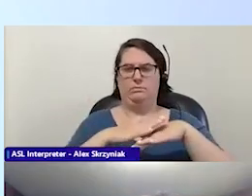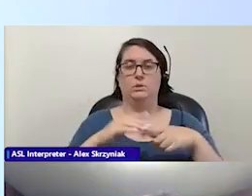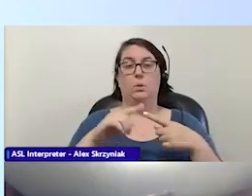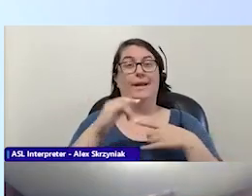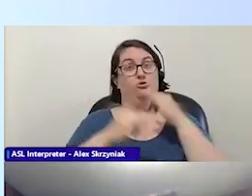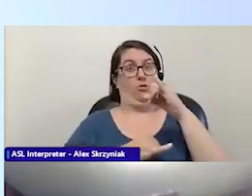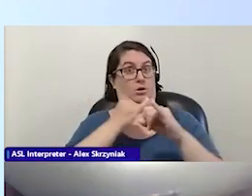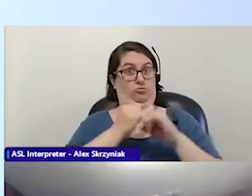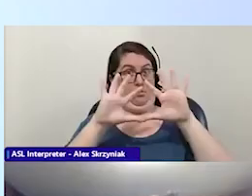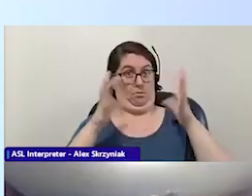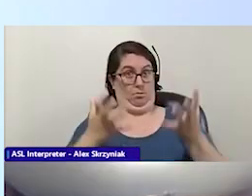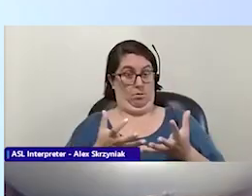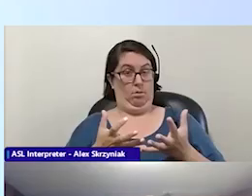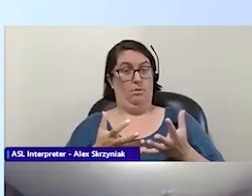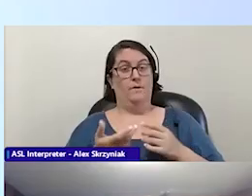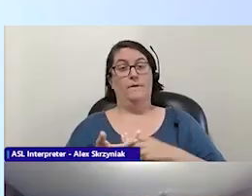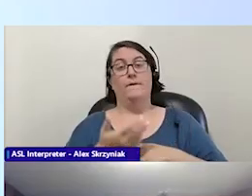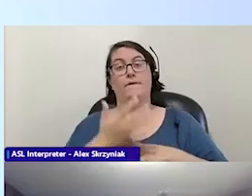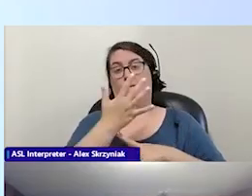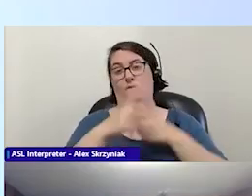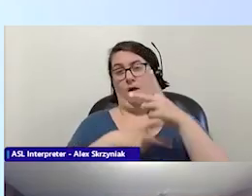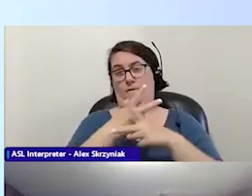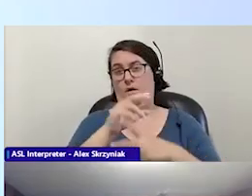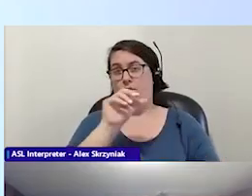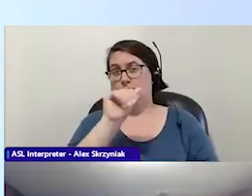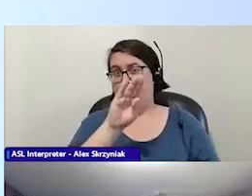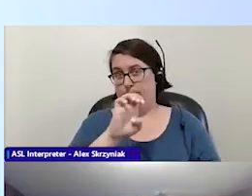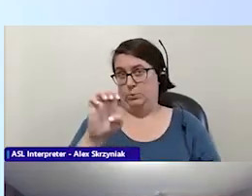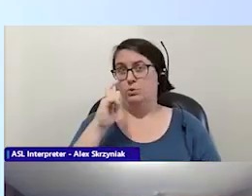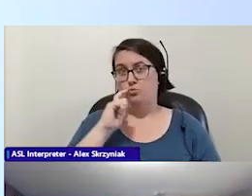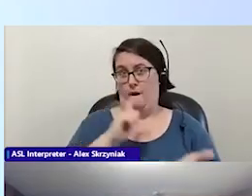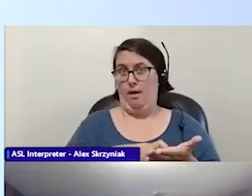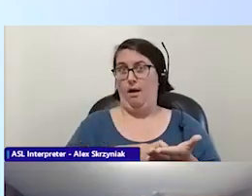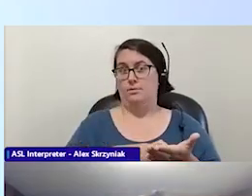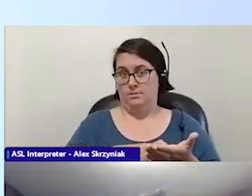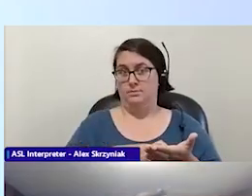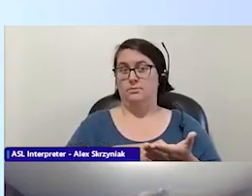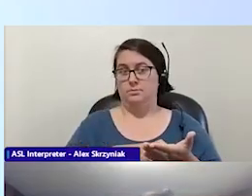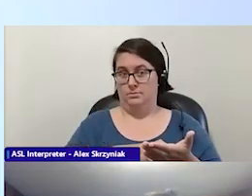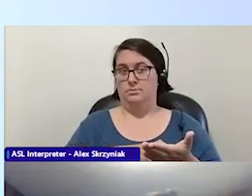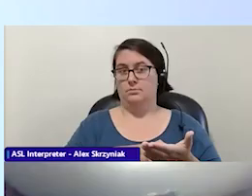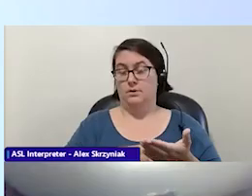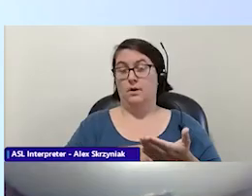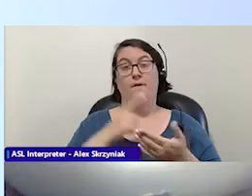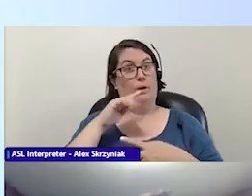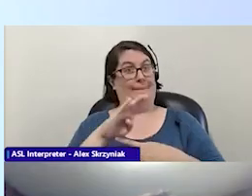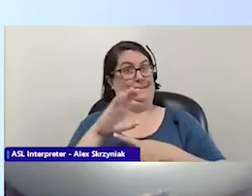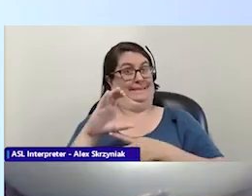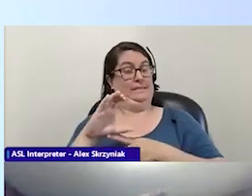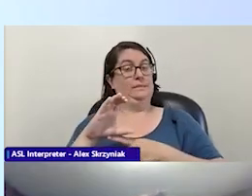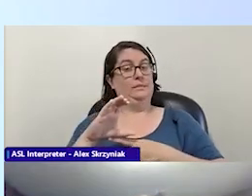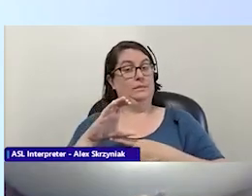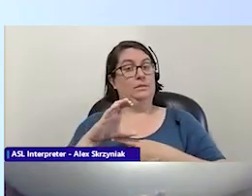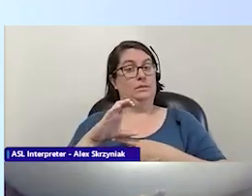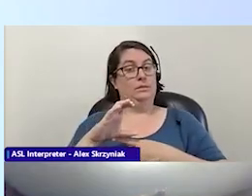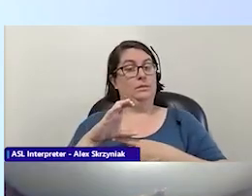Internationally, 5 types of abuse are recognized. In British Columbia,